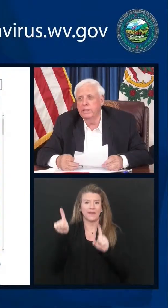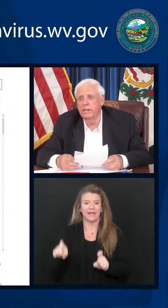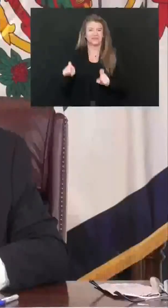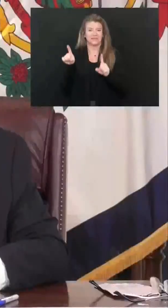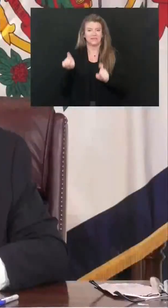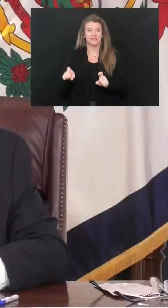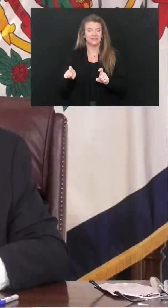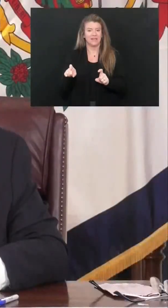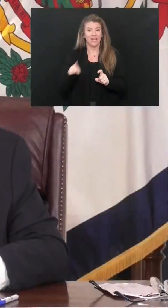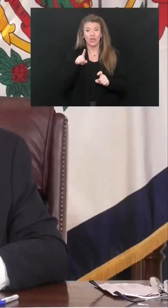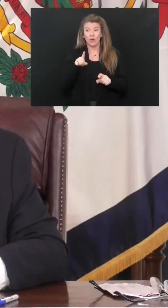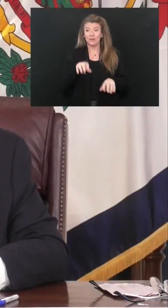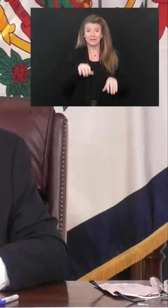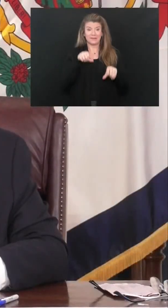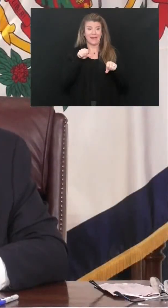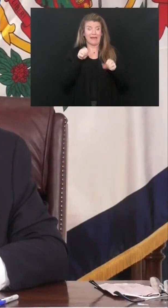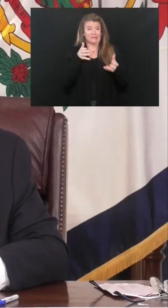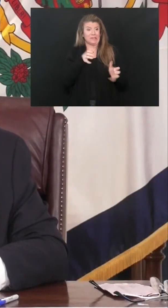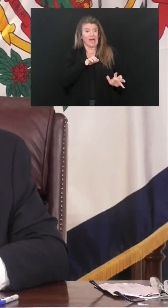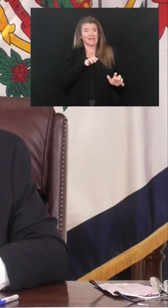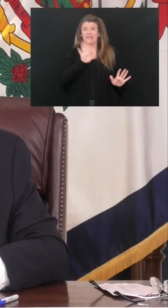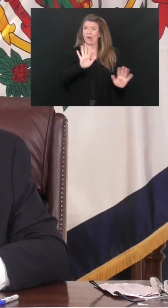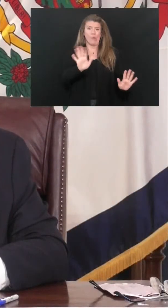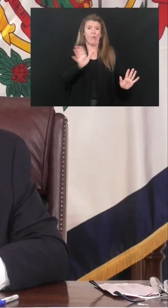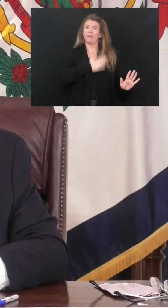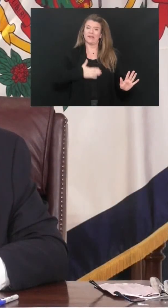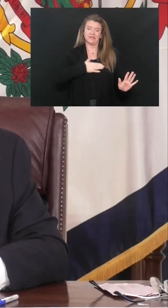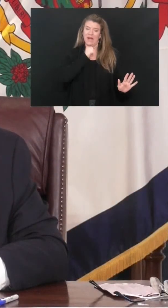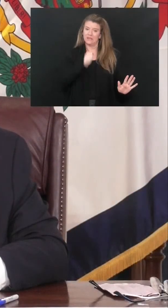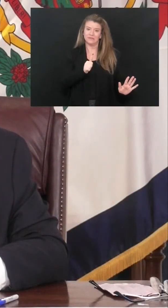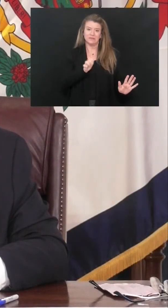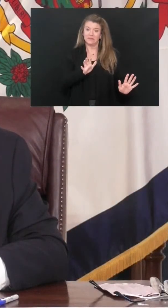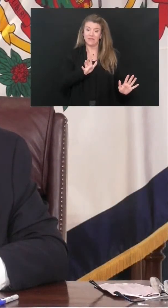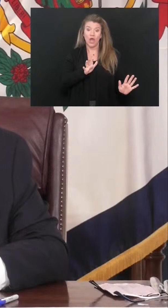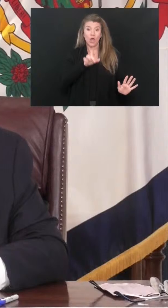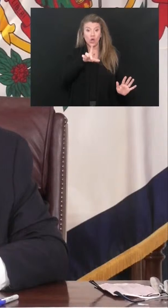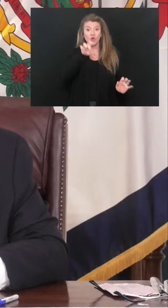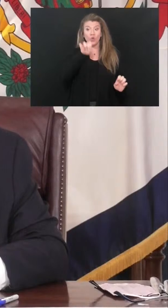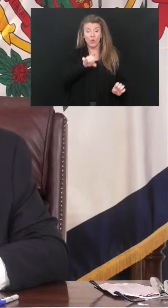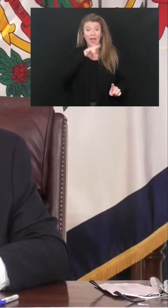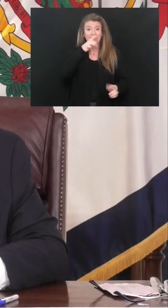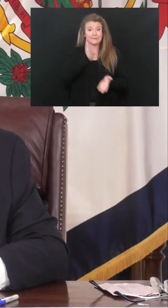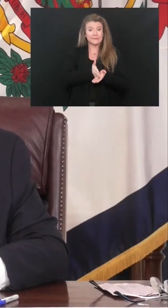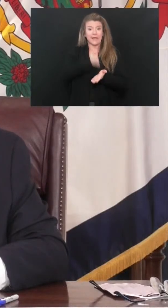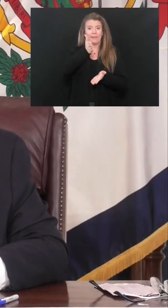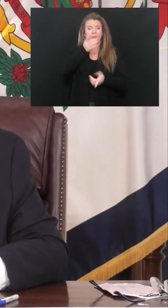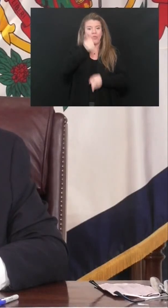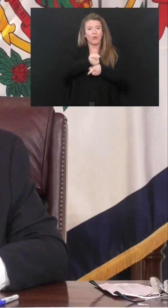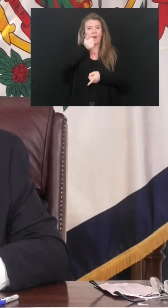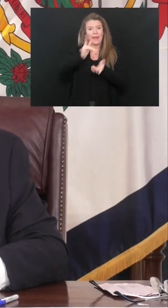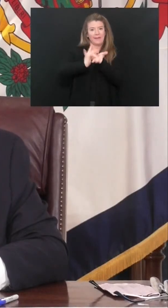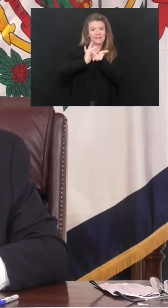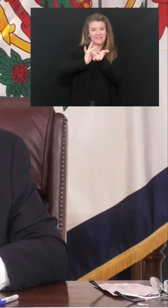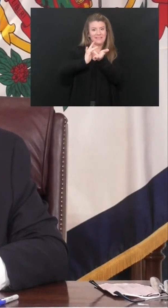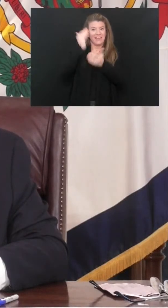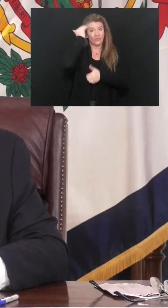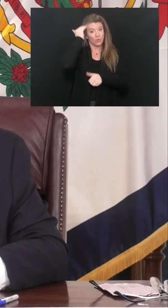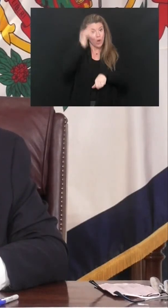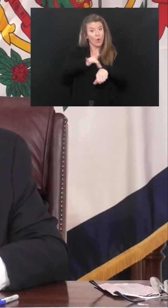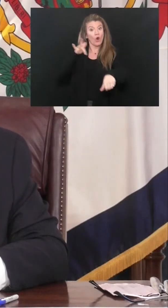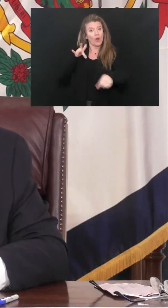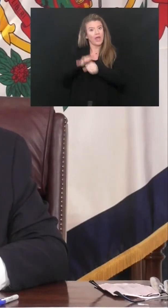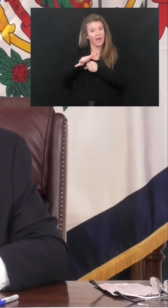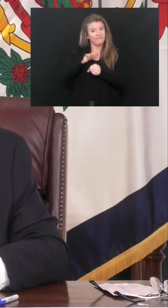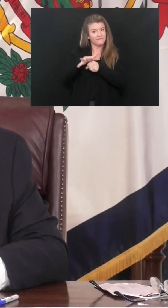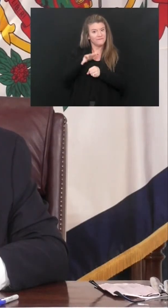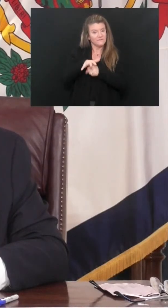take that kind of chance. Please go get a test. We can really stop this with the antibodies if we know it early enough.